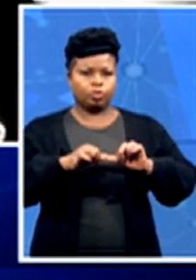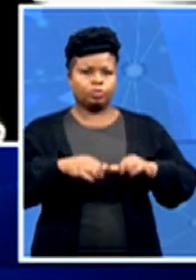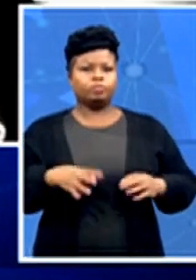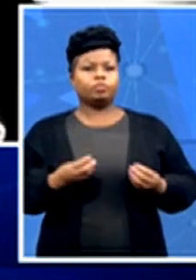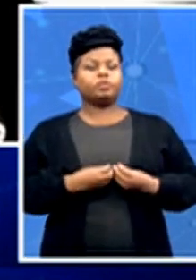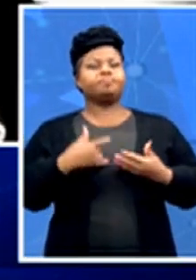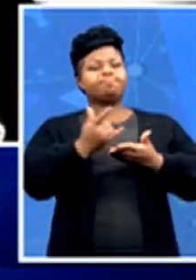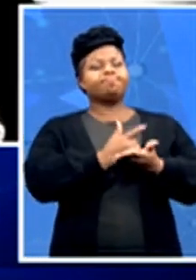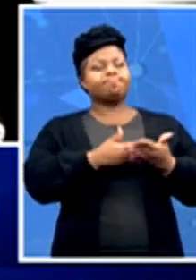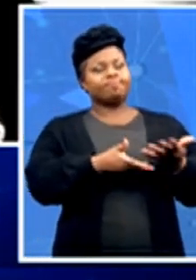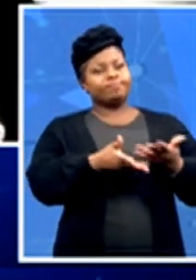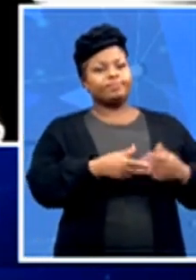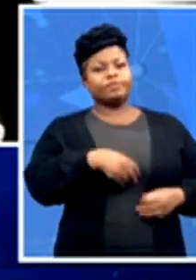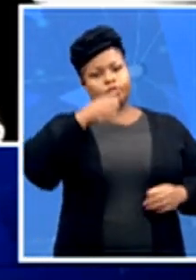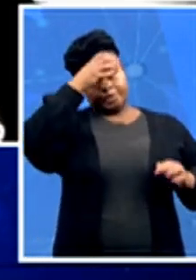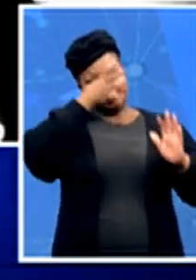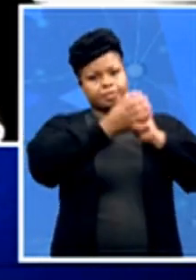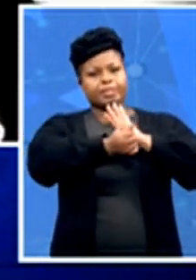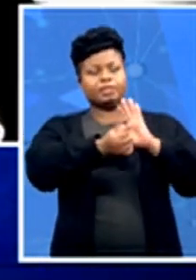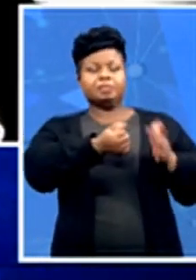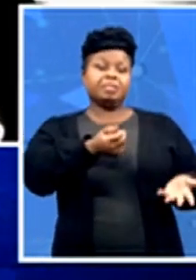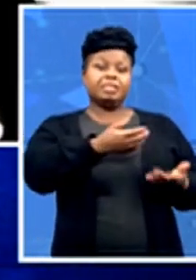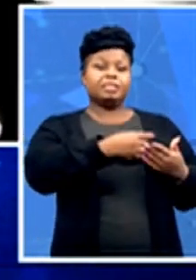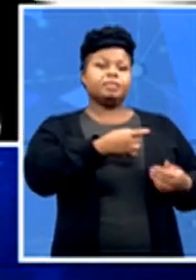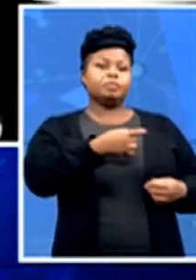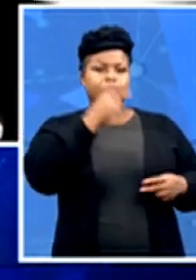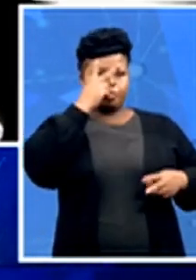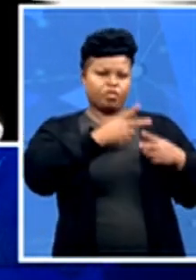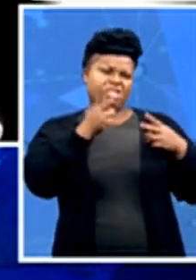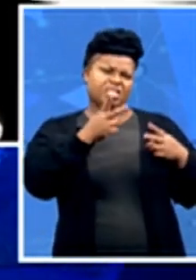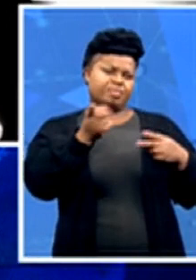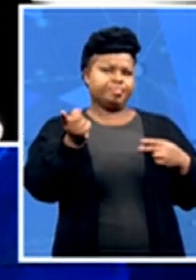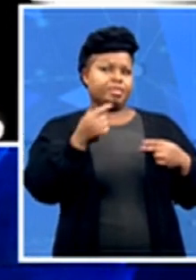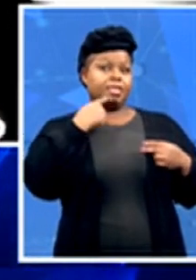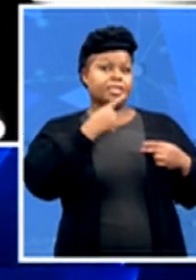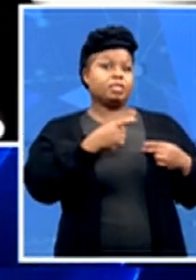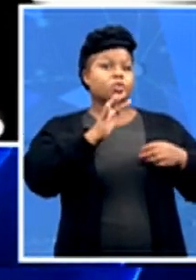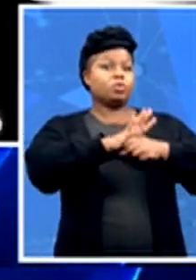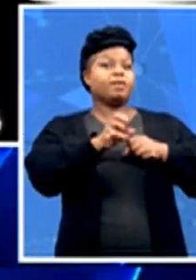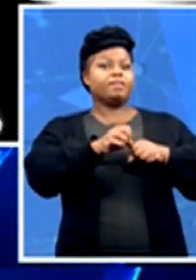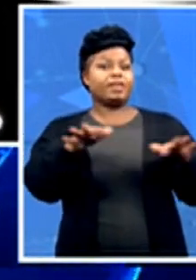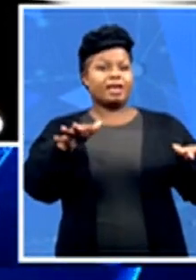are predicting, Prof, that COVID-19 is going to be endemic,